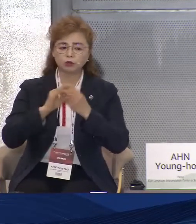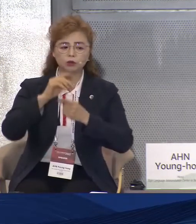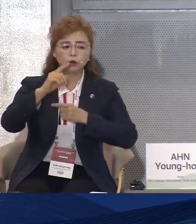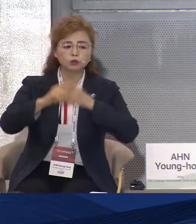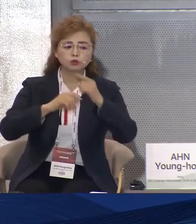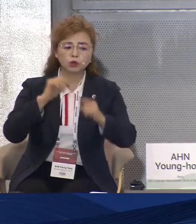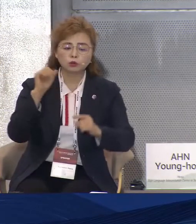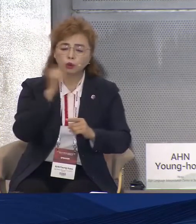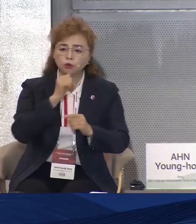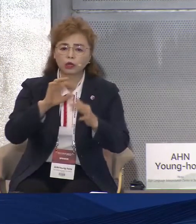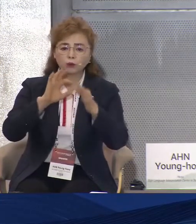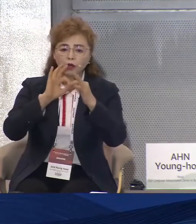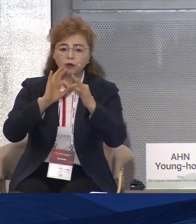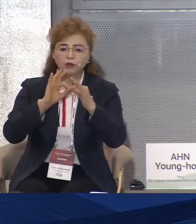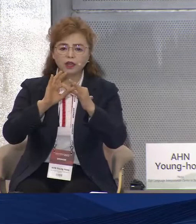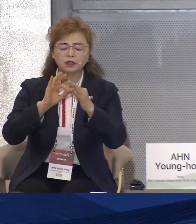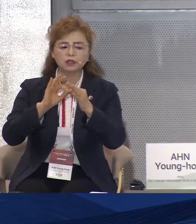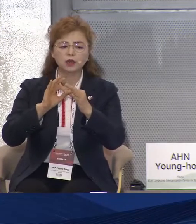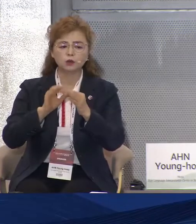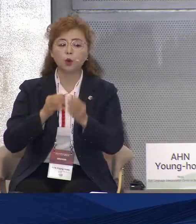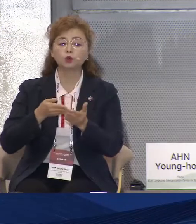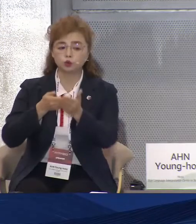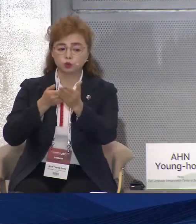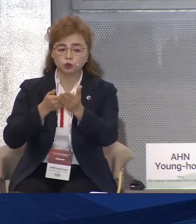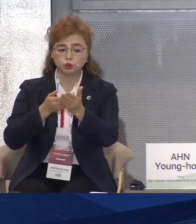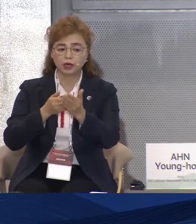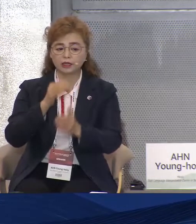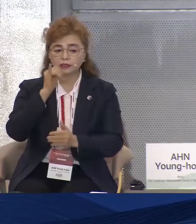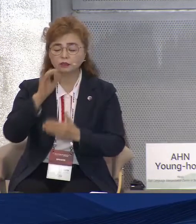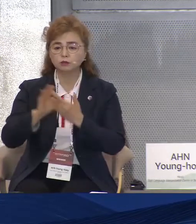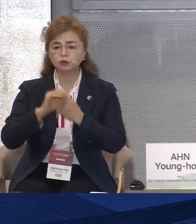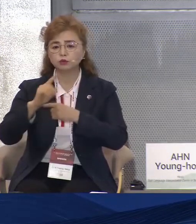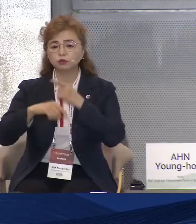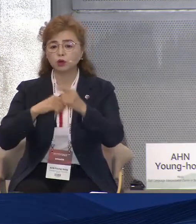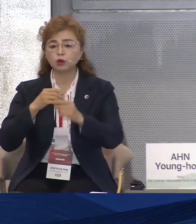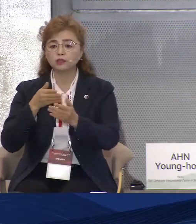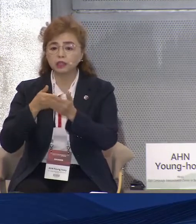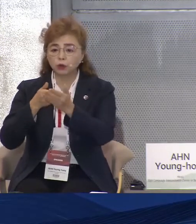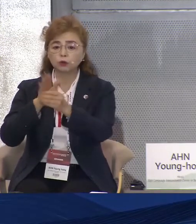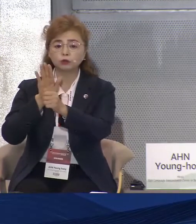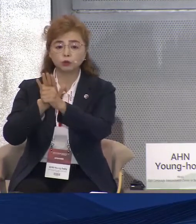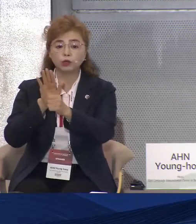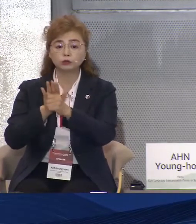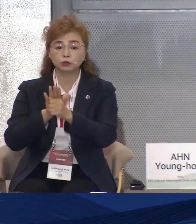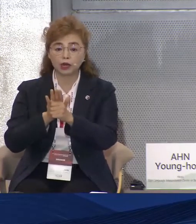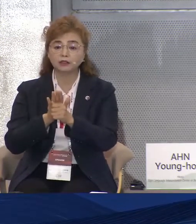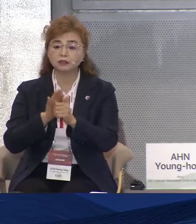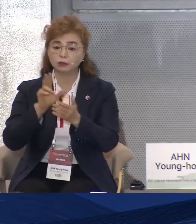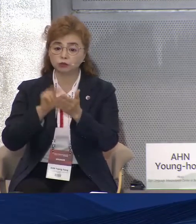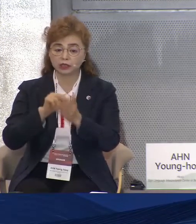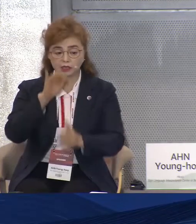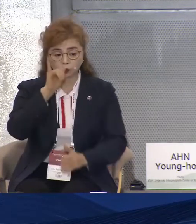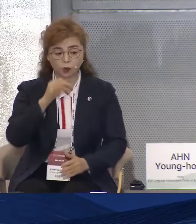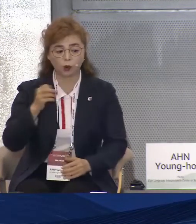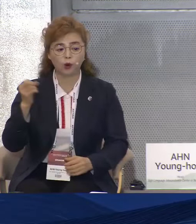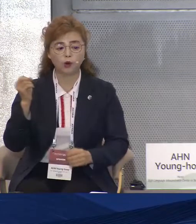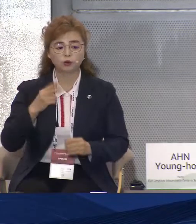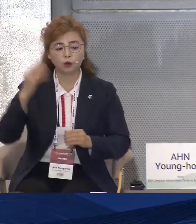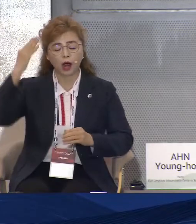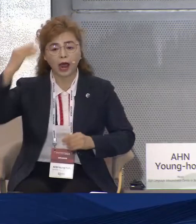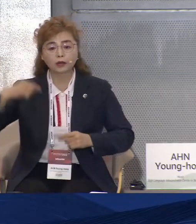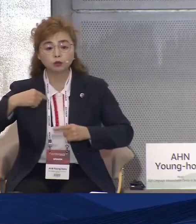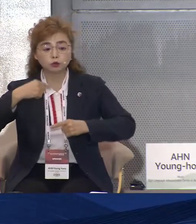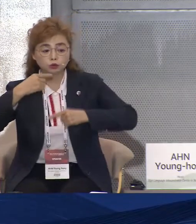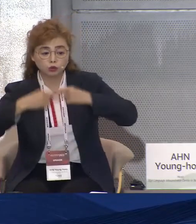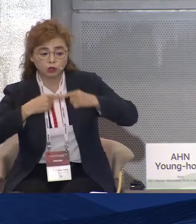of the sign language. So when we talk about the society, so normally they only provide